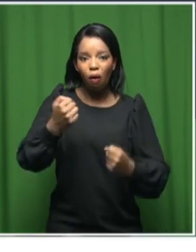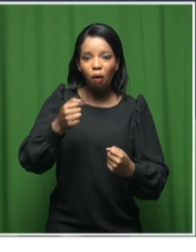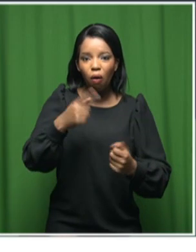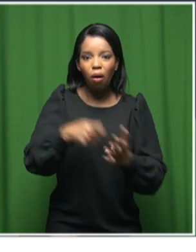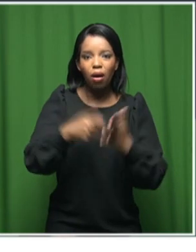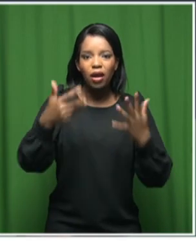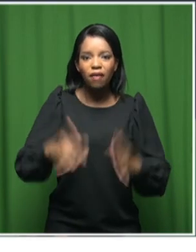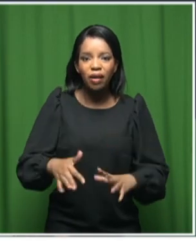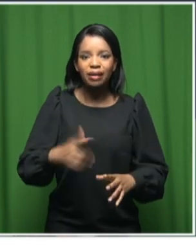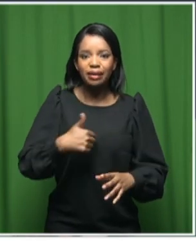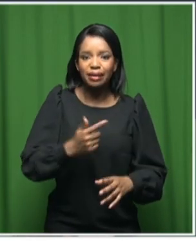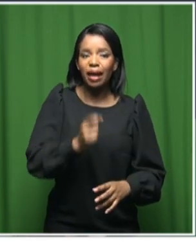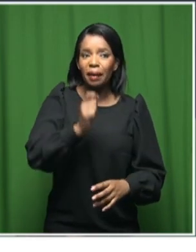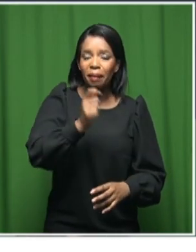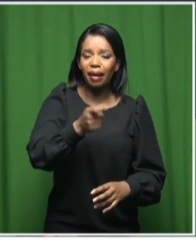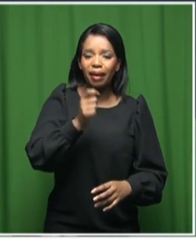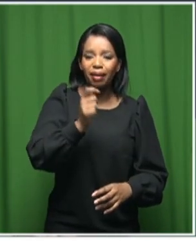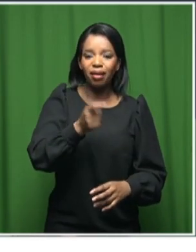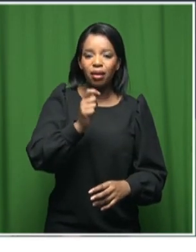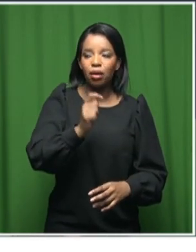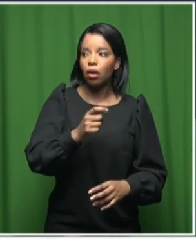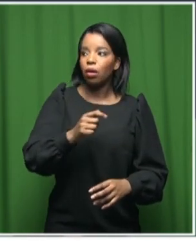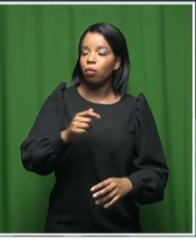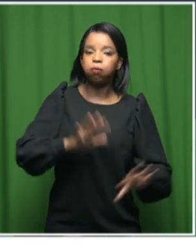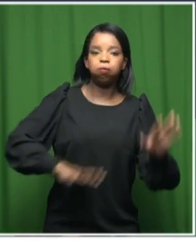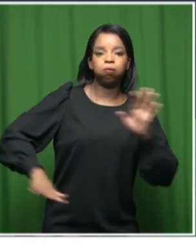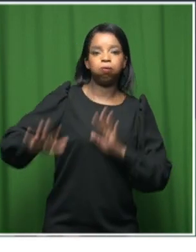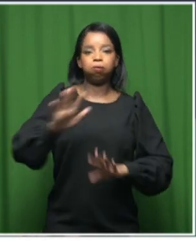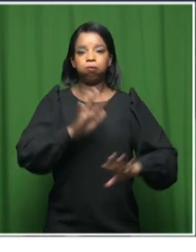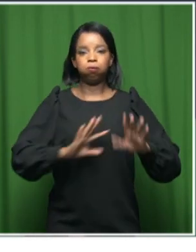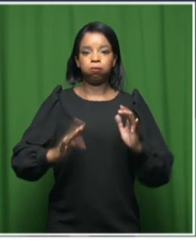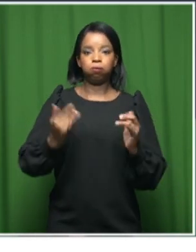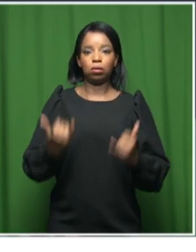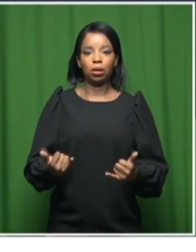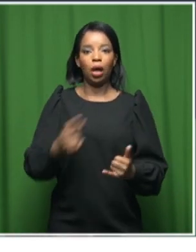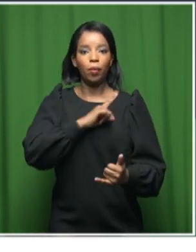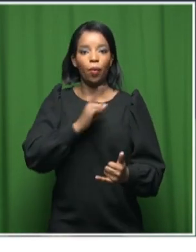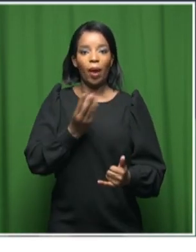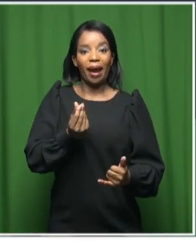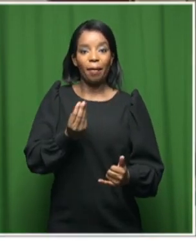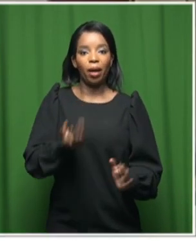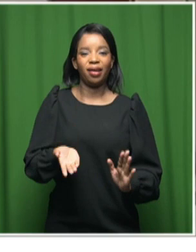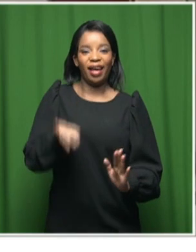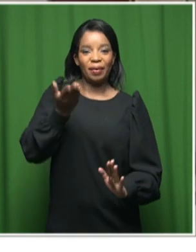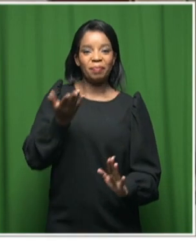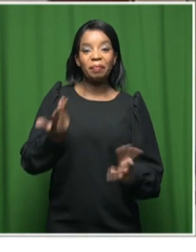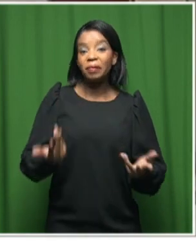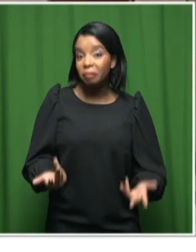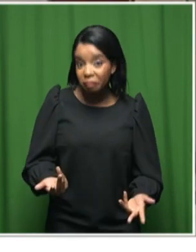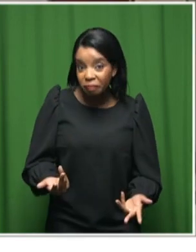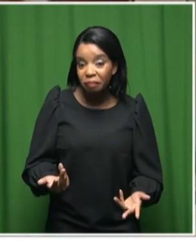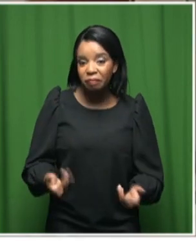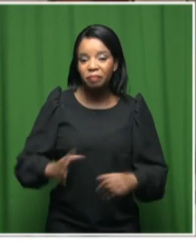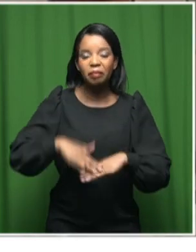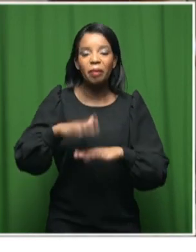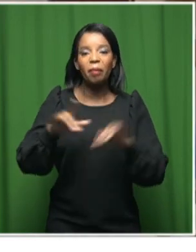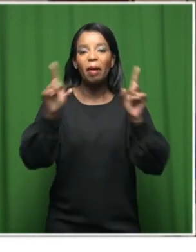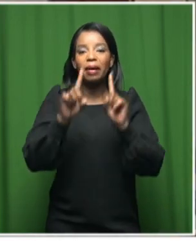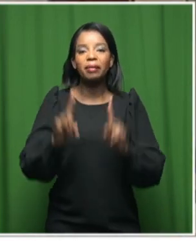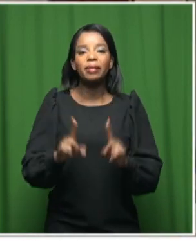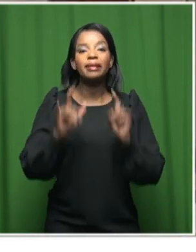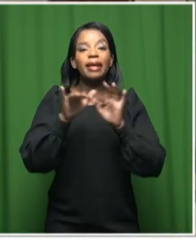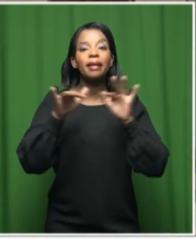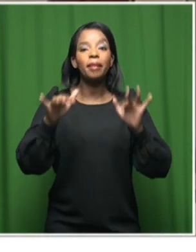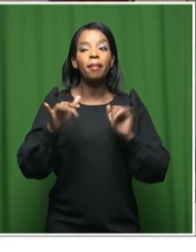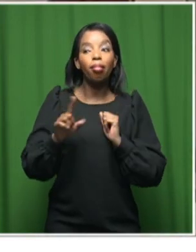they'll be badly affected. And normally, in most cases, they are on their own, especially those who are not